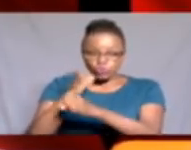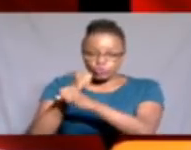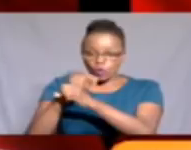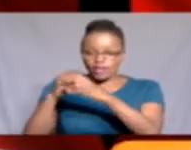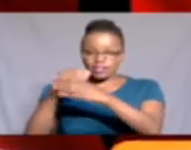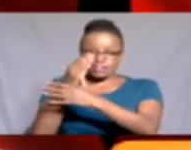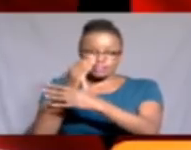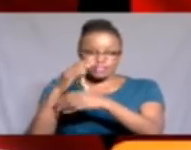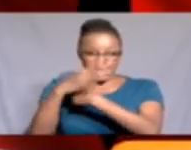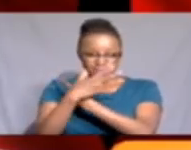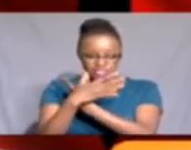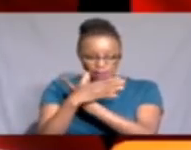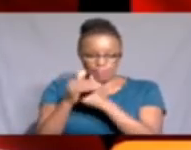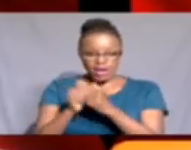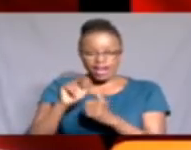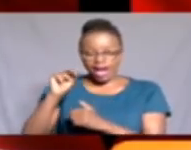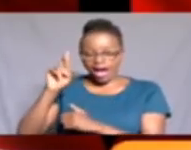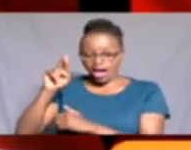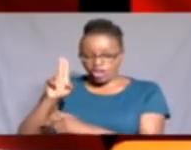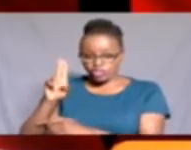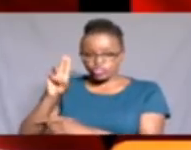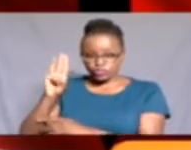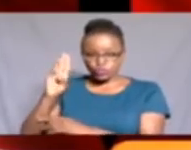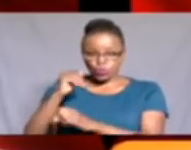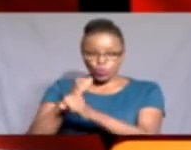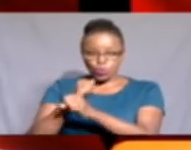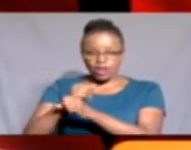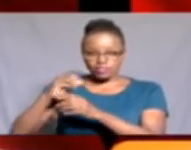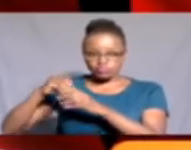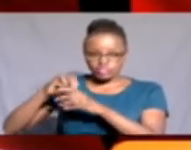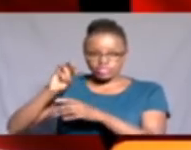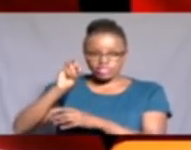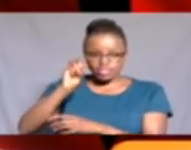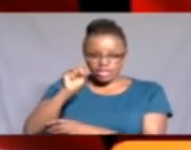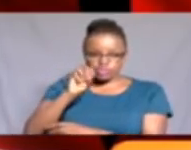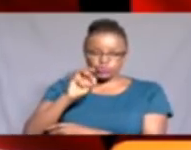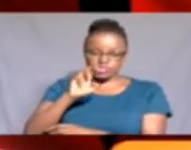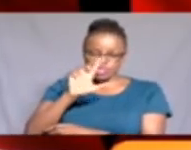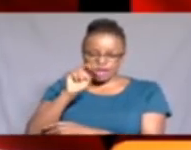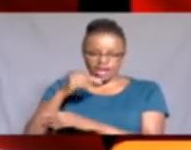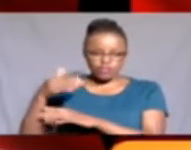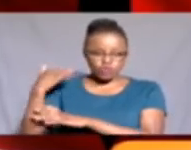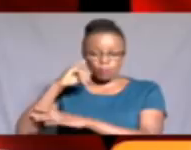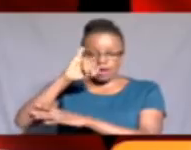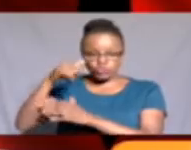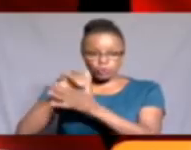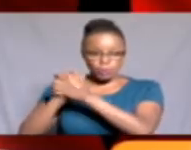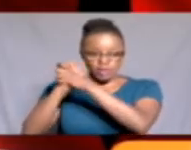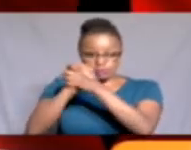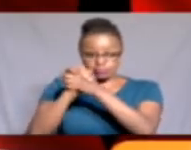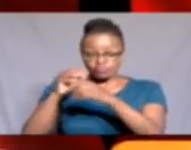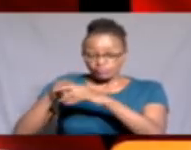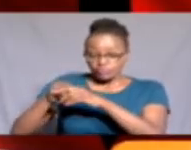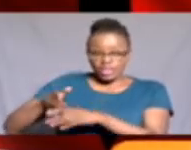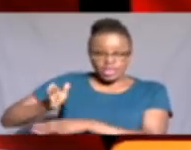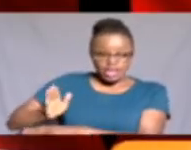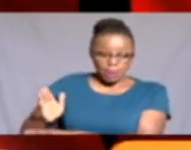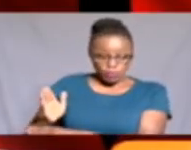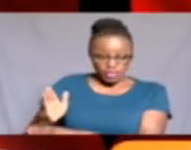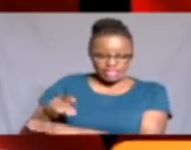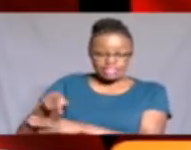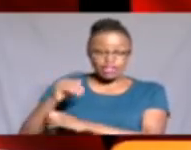Germany. Andrew Kihurani will be in Bern, Switzerland, while former Jubilee Party contender in Mwingi, Mwende